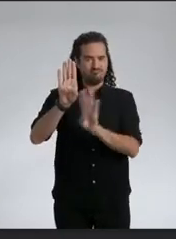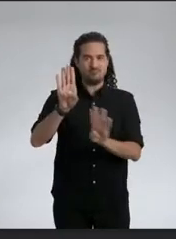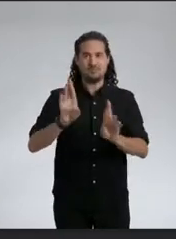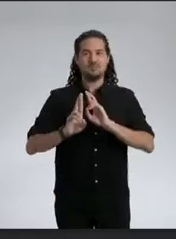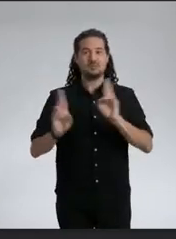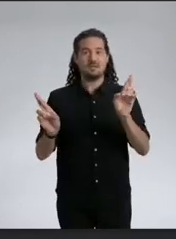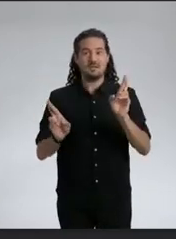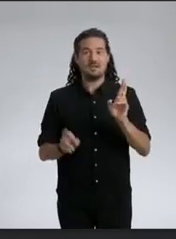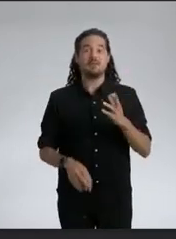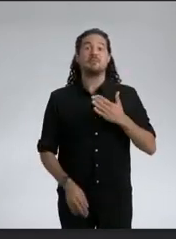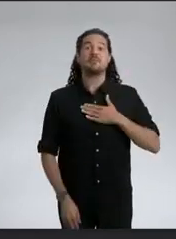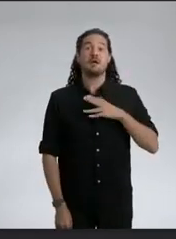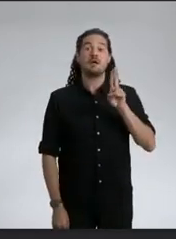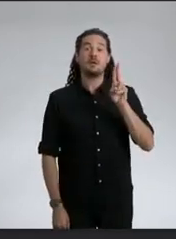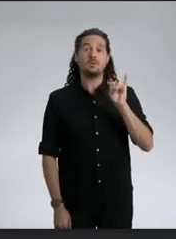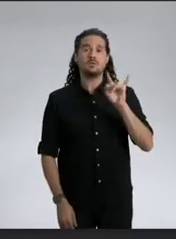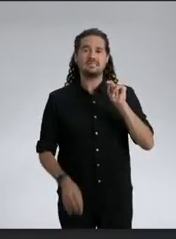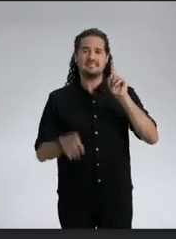sure you will relate to.